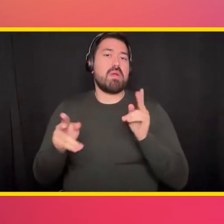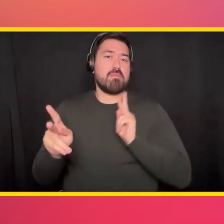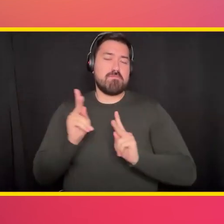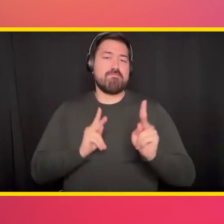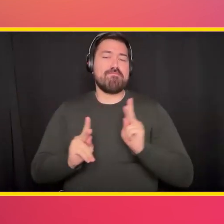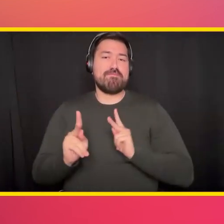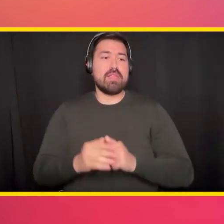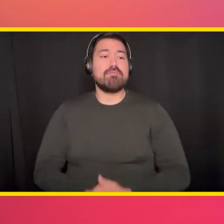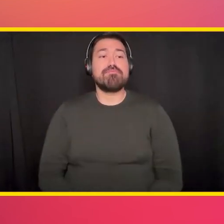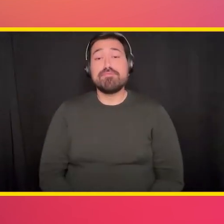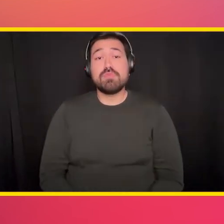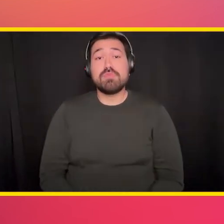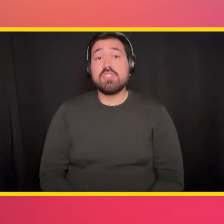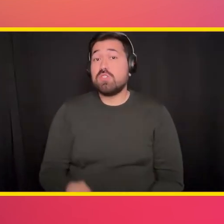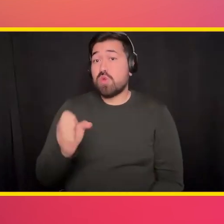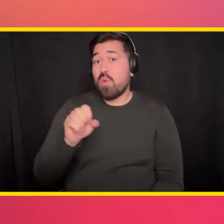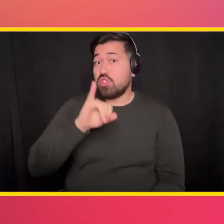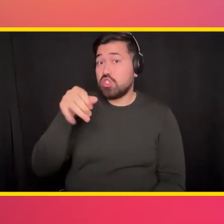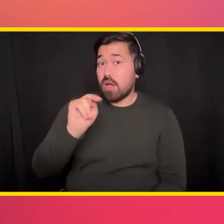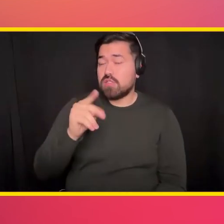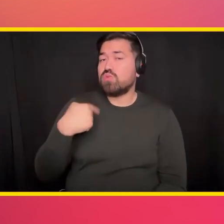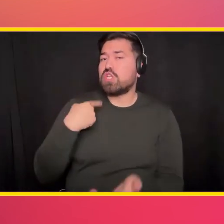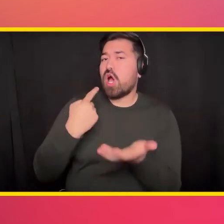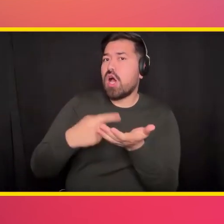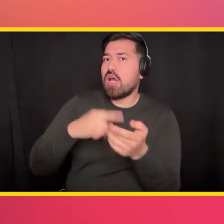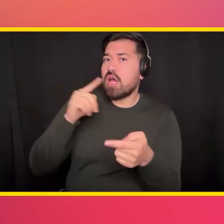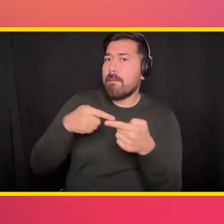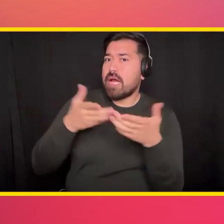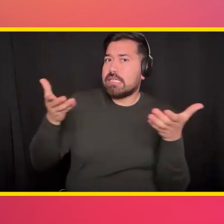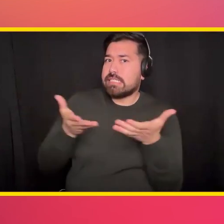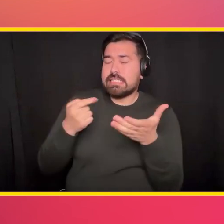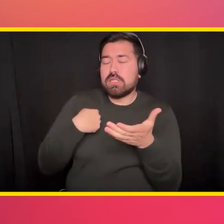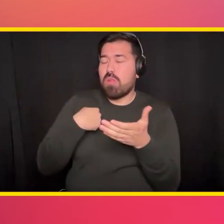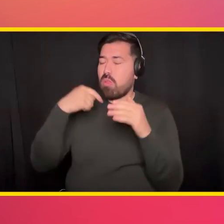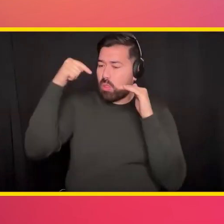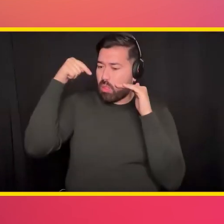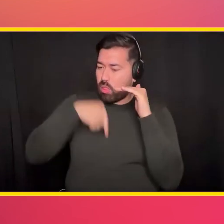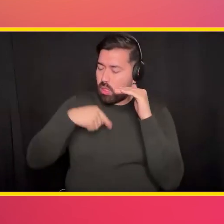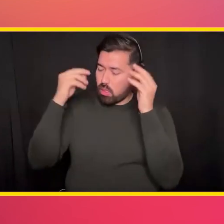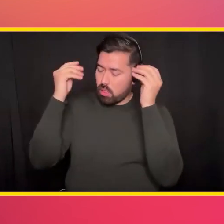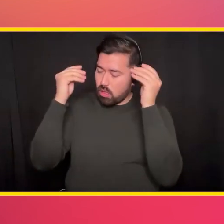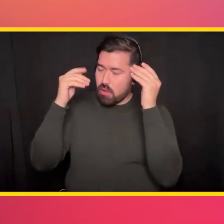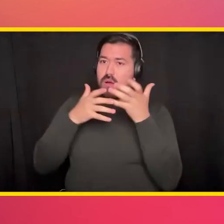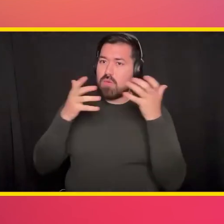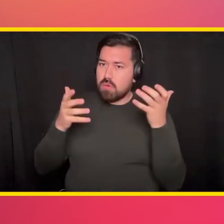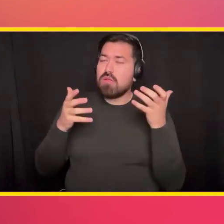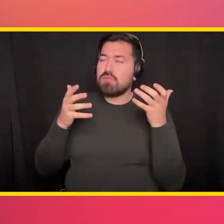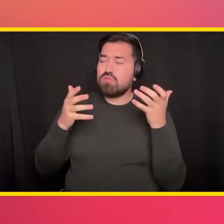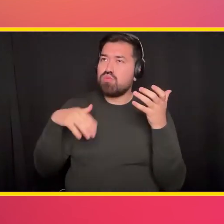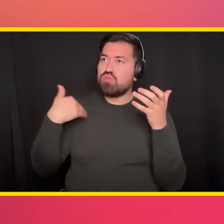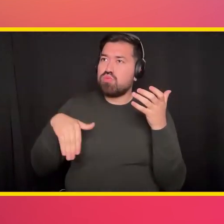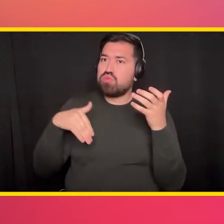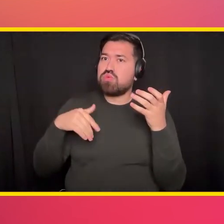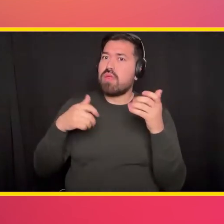So what, John, you're talking about here is this is very thoughtful, methodical